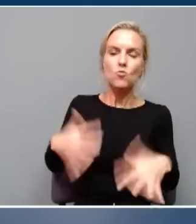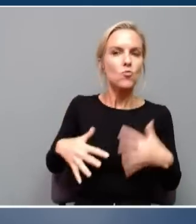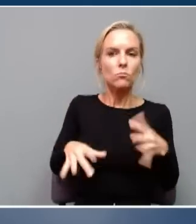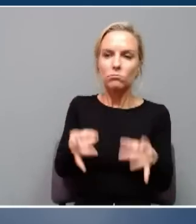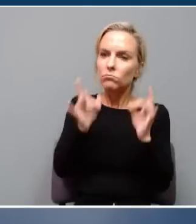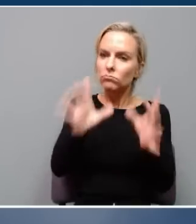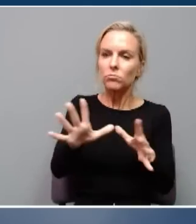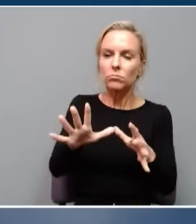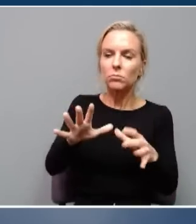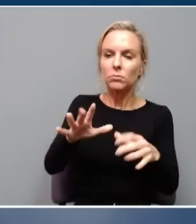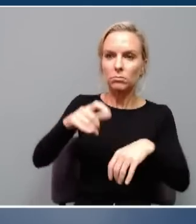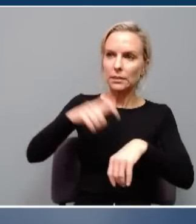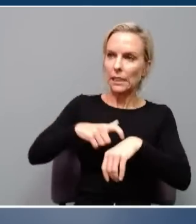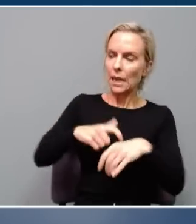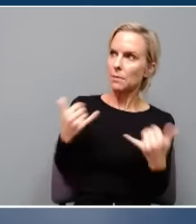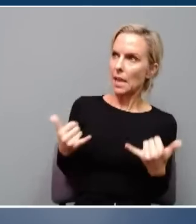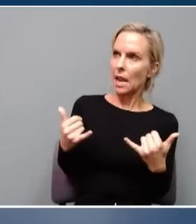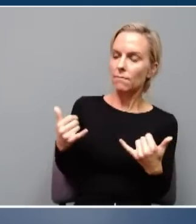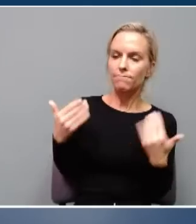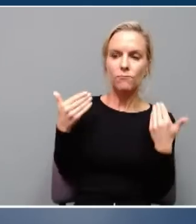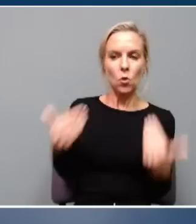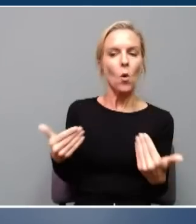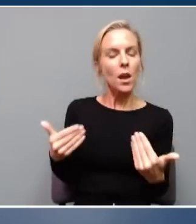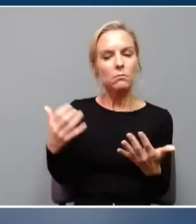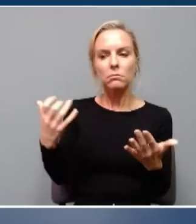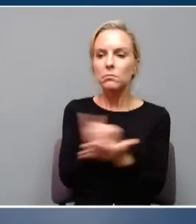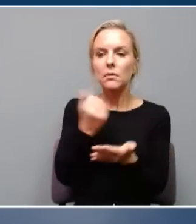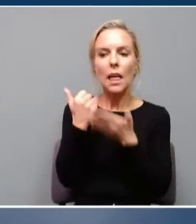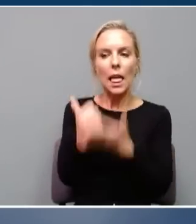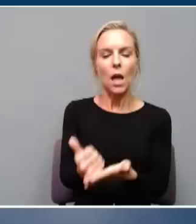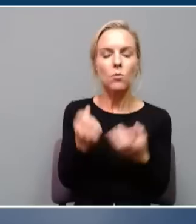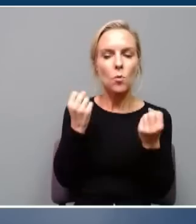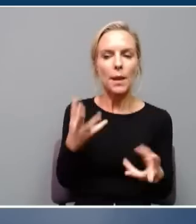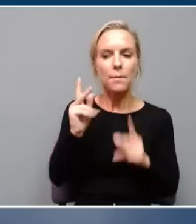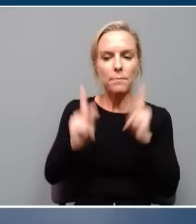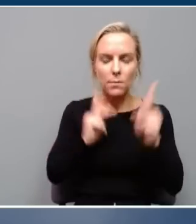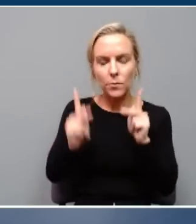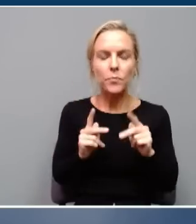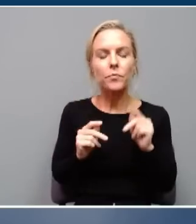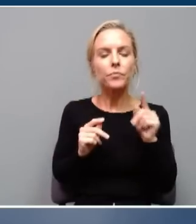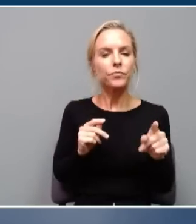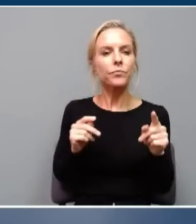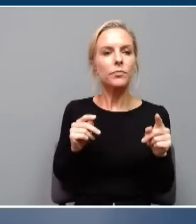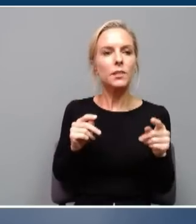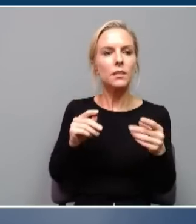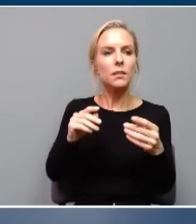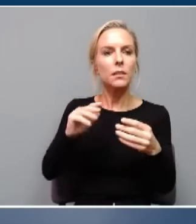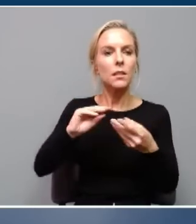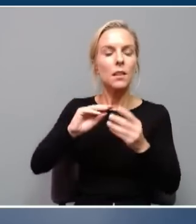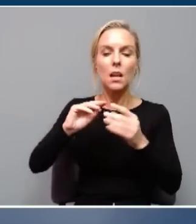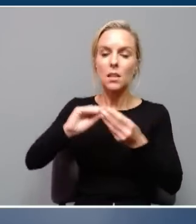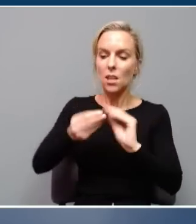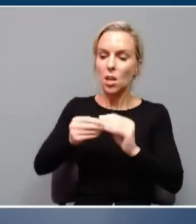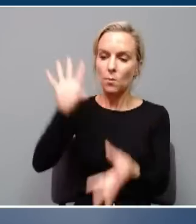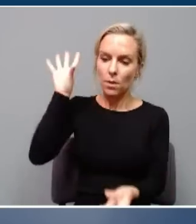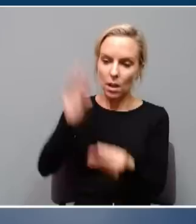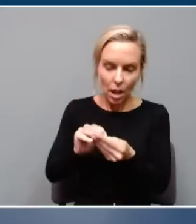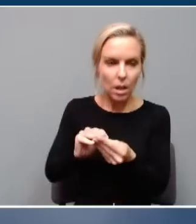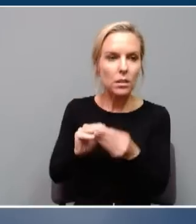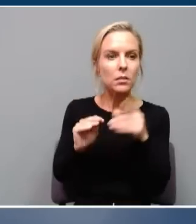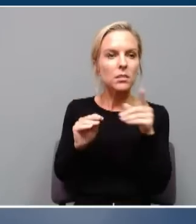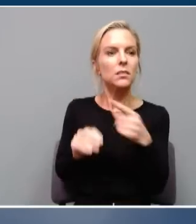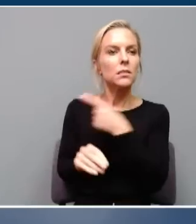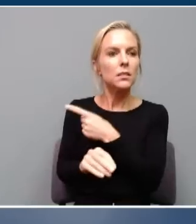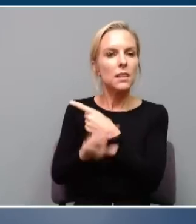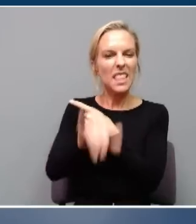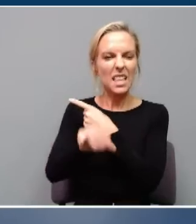out to help so many. So if we put those all together, our map looks a little bit like